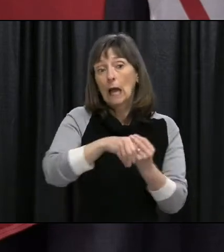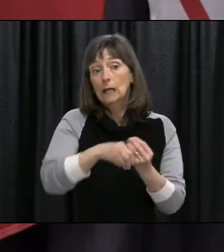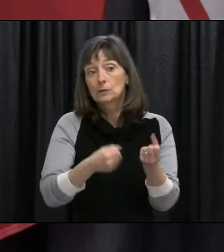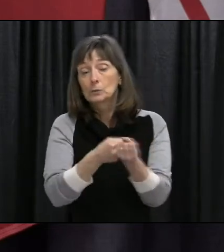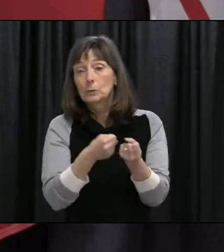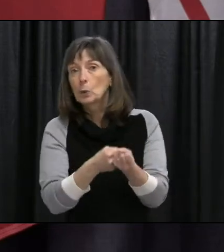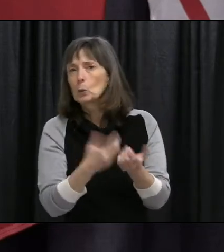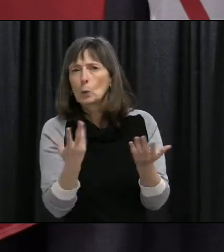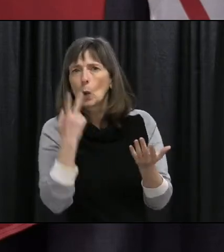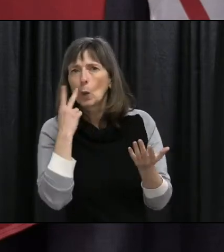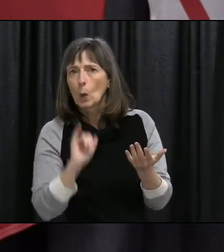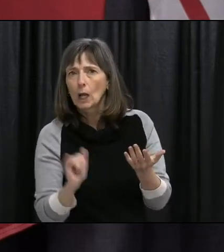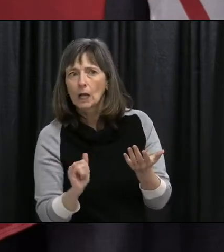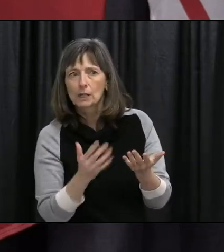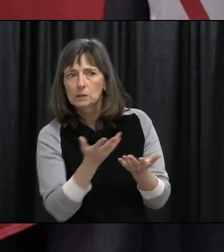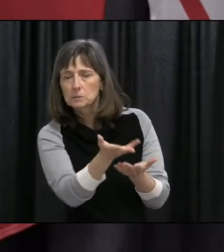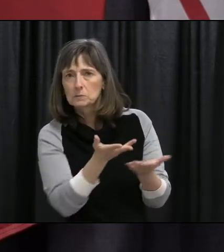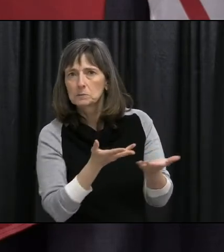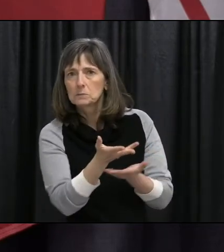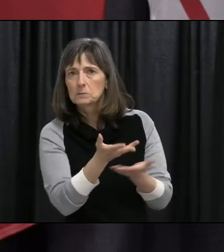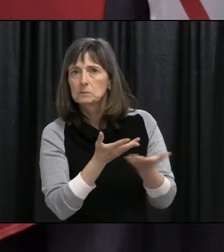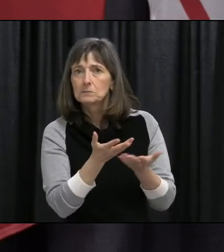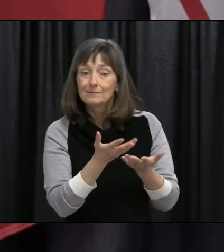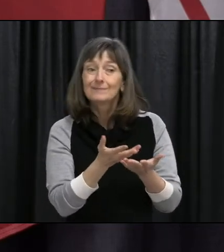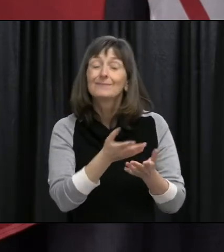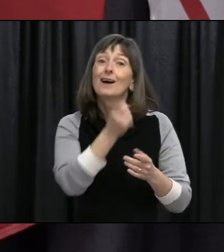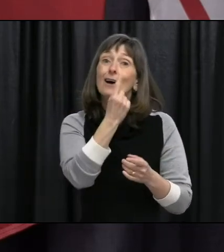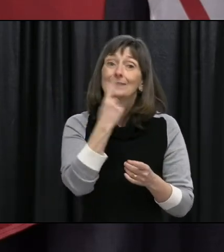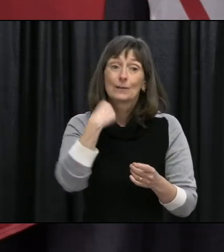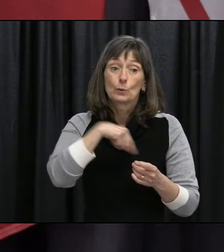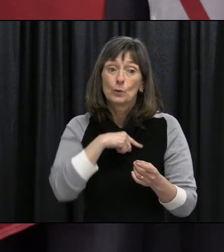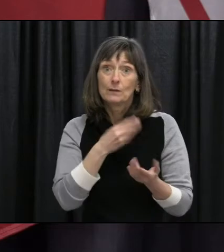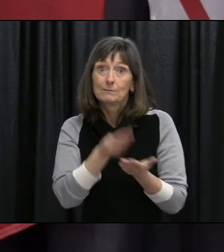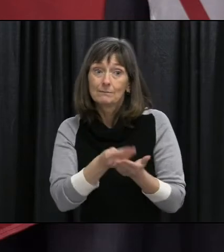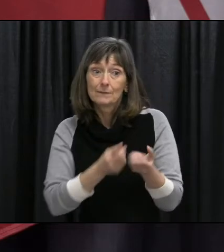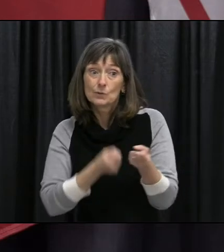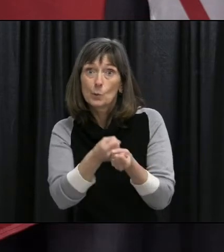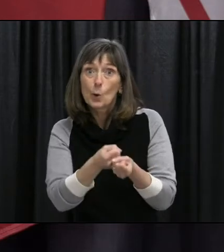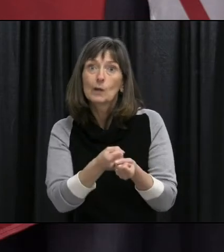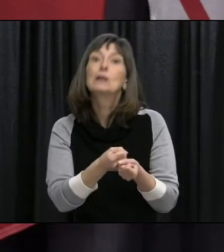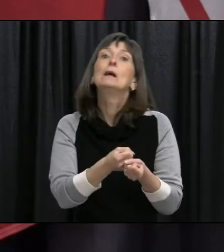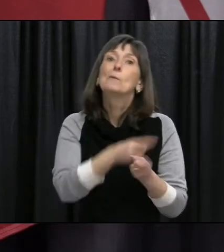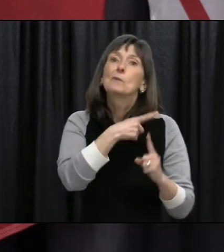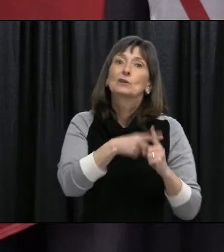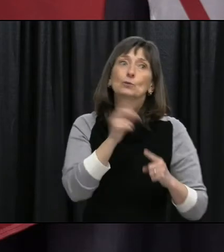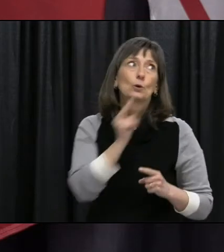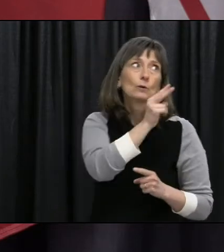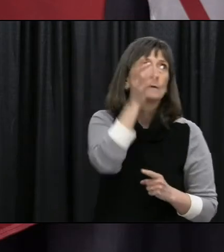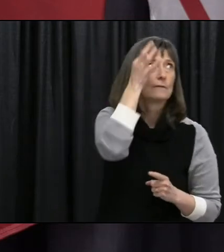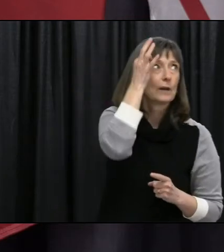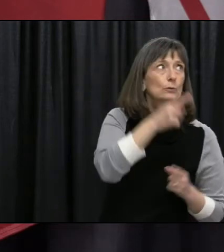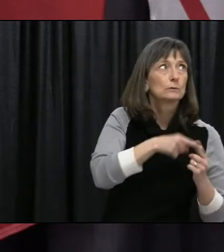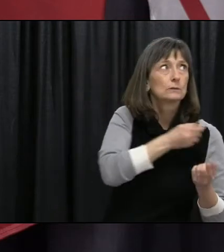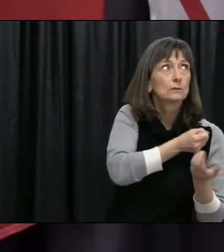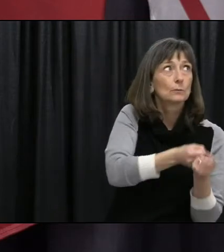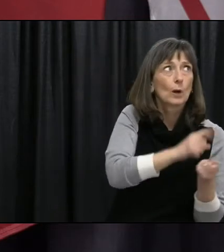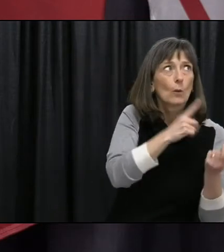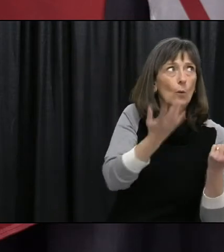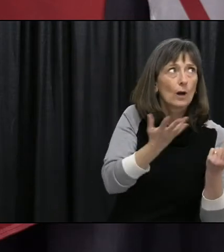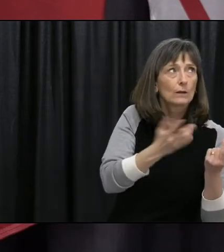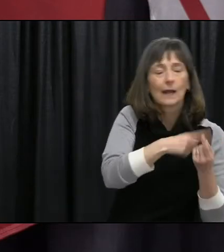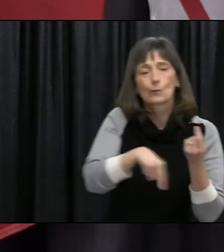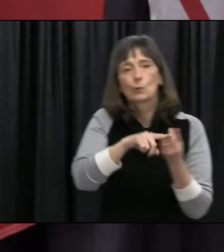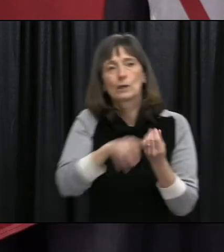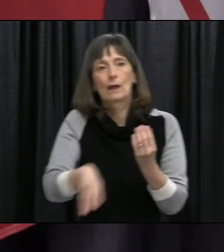indeed complementing, what's available from the federal government. So moving around a province, essential travel, or limit